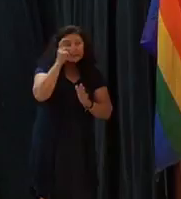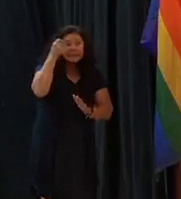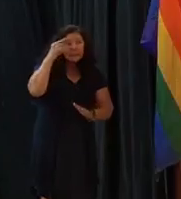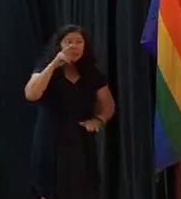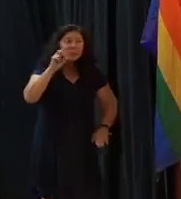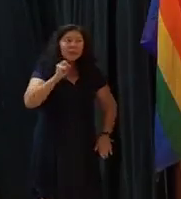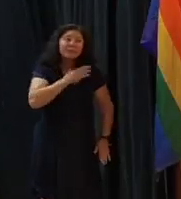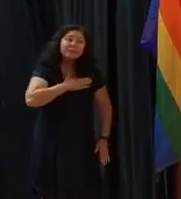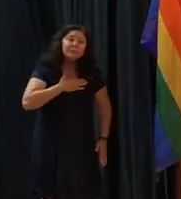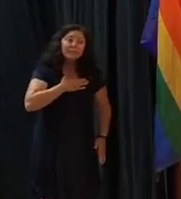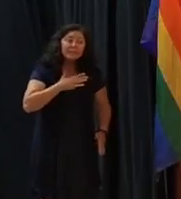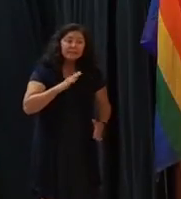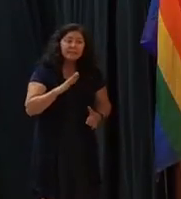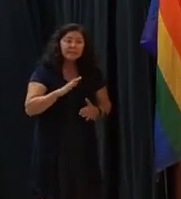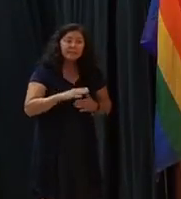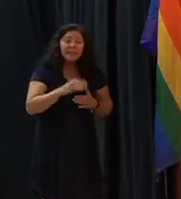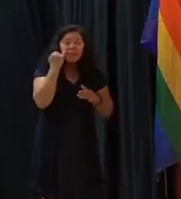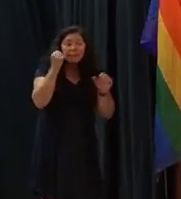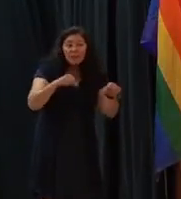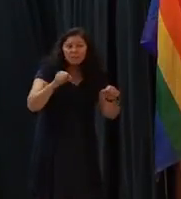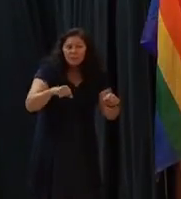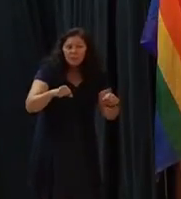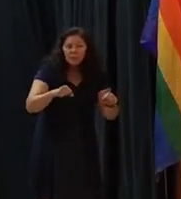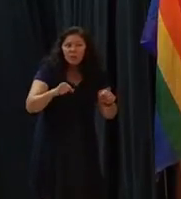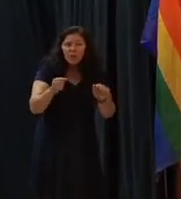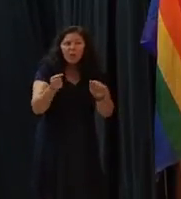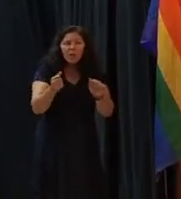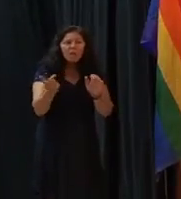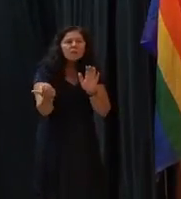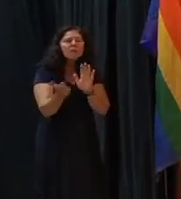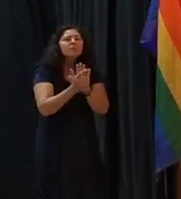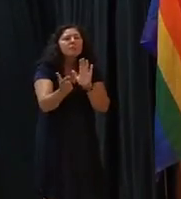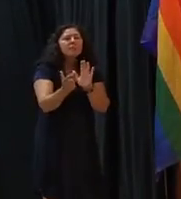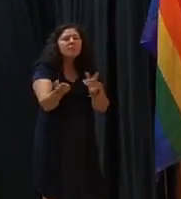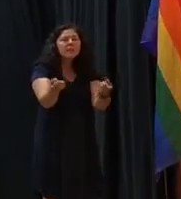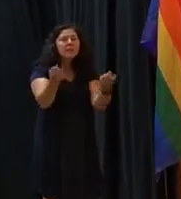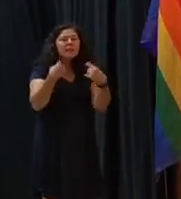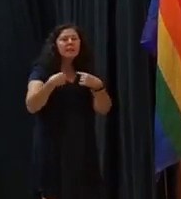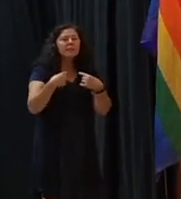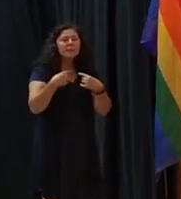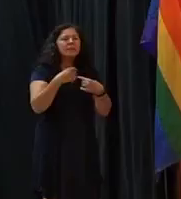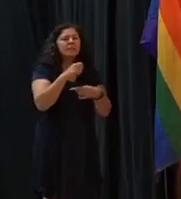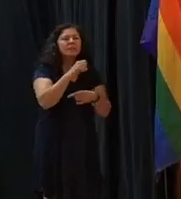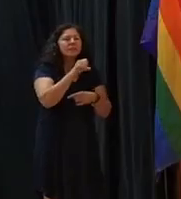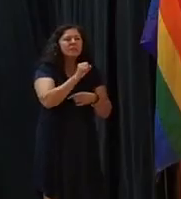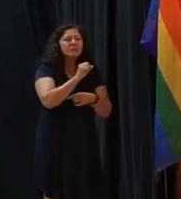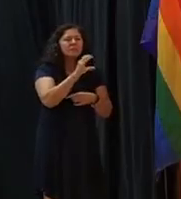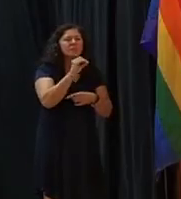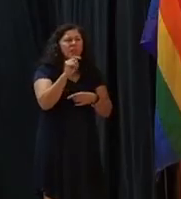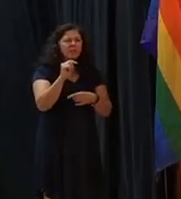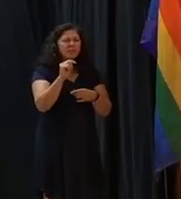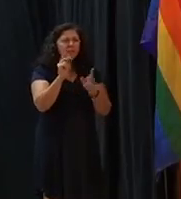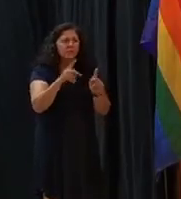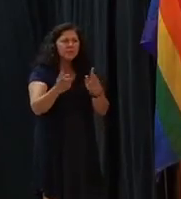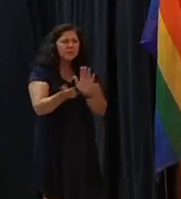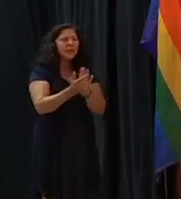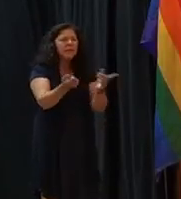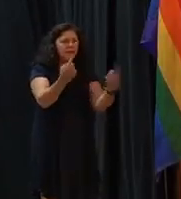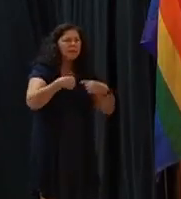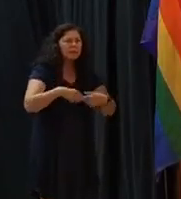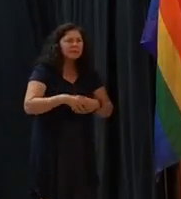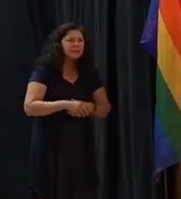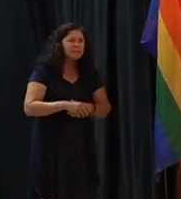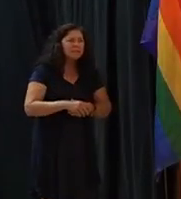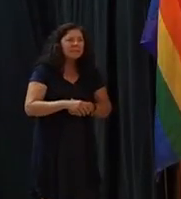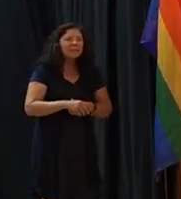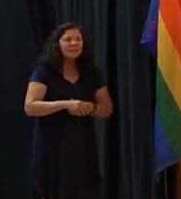United States to buy, if possible, from crossing the borders. If possible. The other